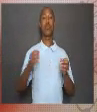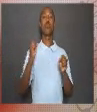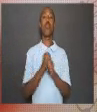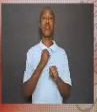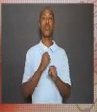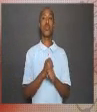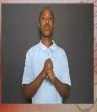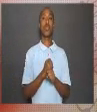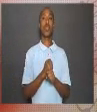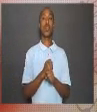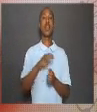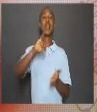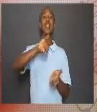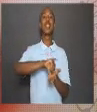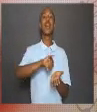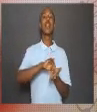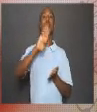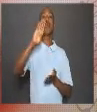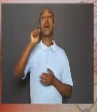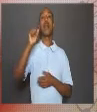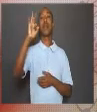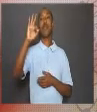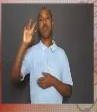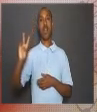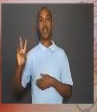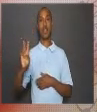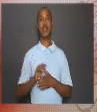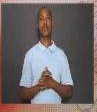produce salt barium fluoride.